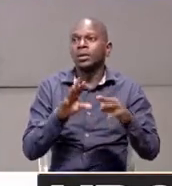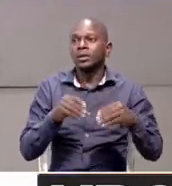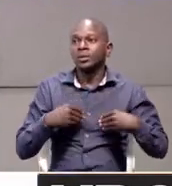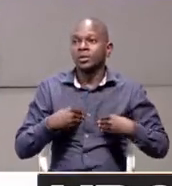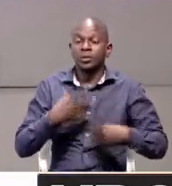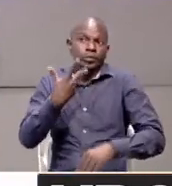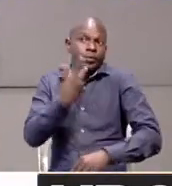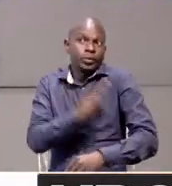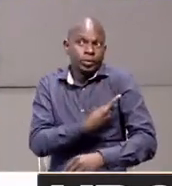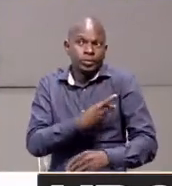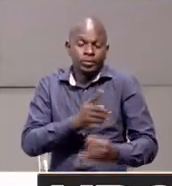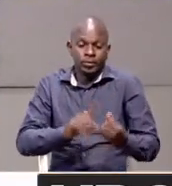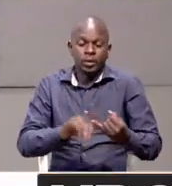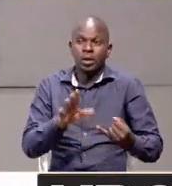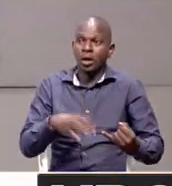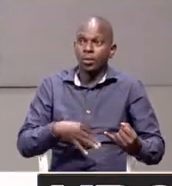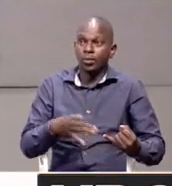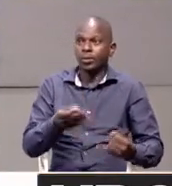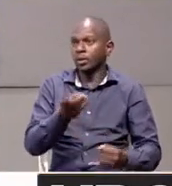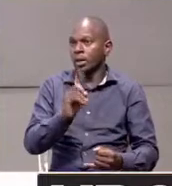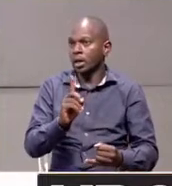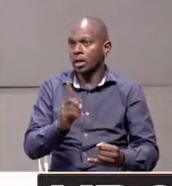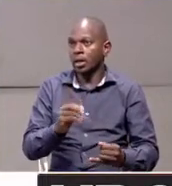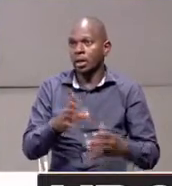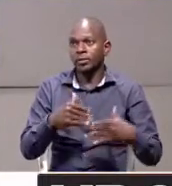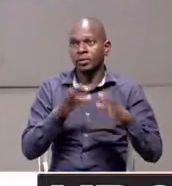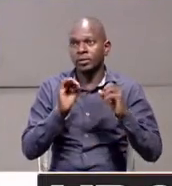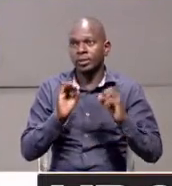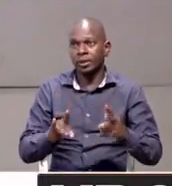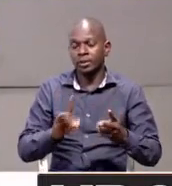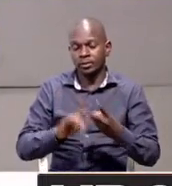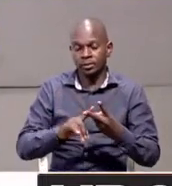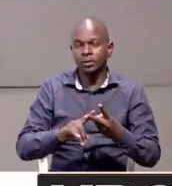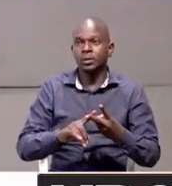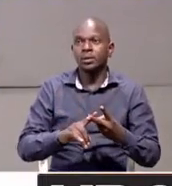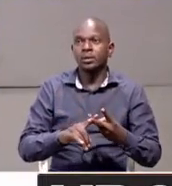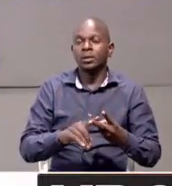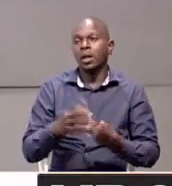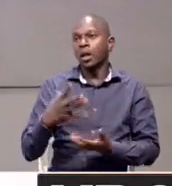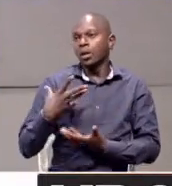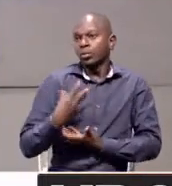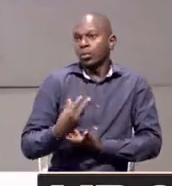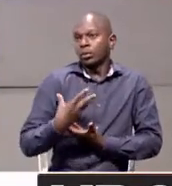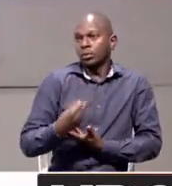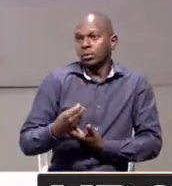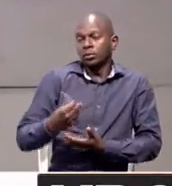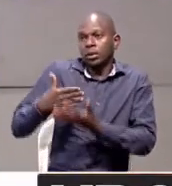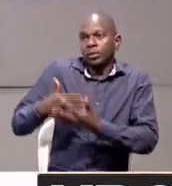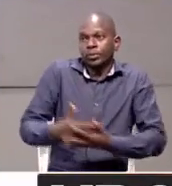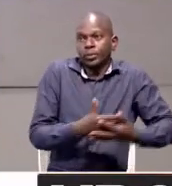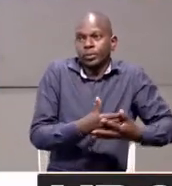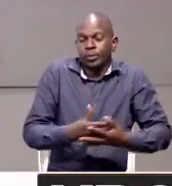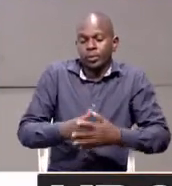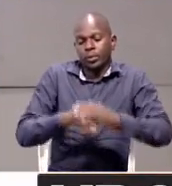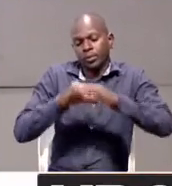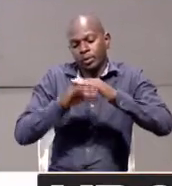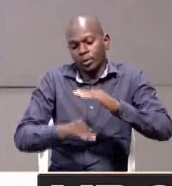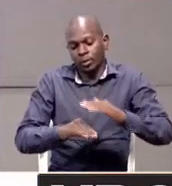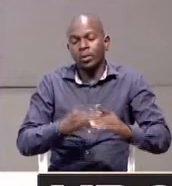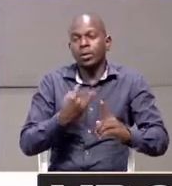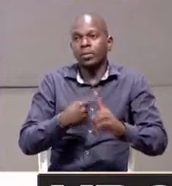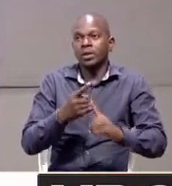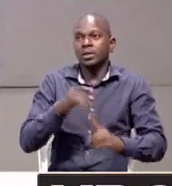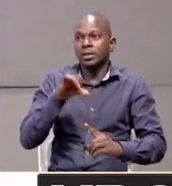vaccine? Those who are pregnant do not receive this vaccine. Those who are lactating babies that are less than 9 months of